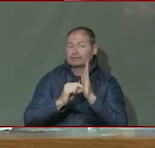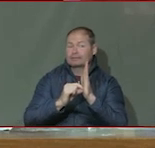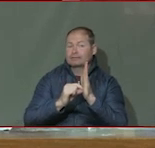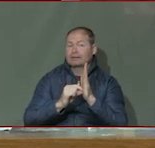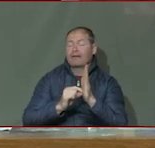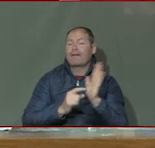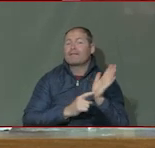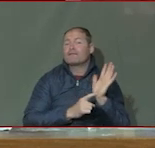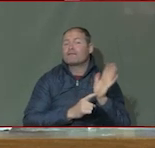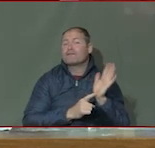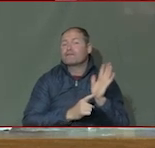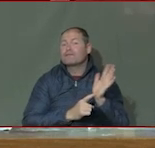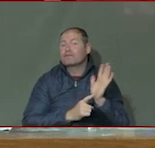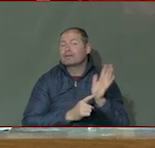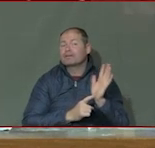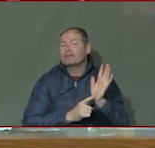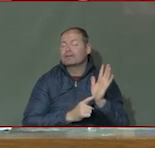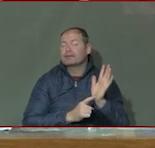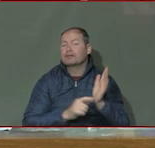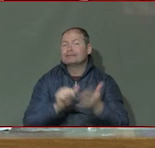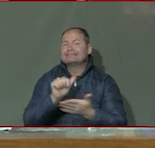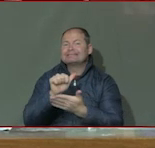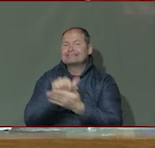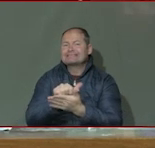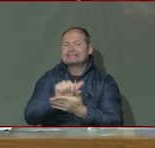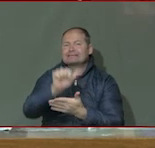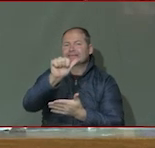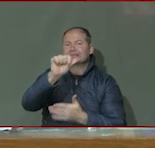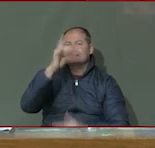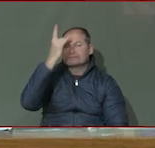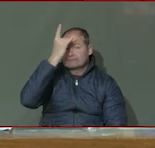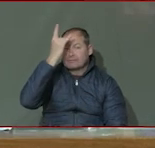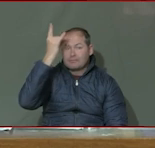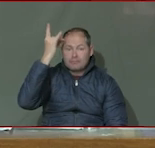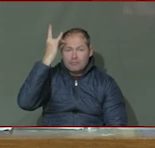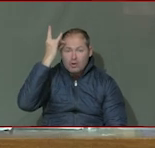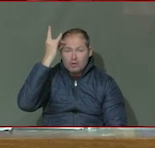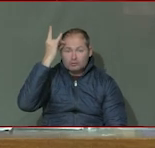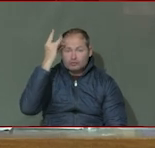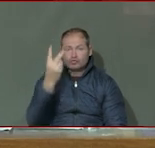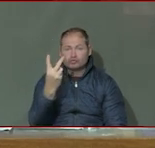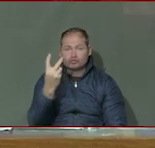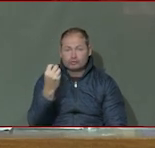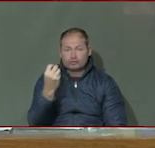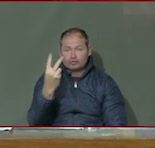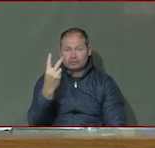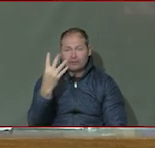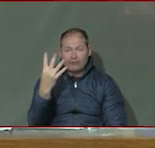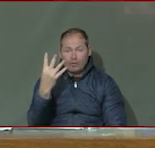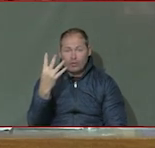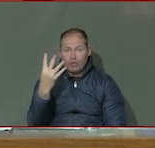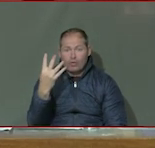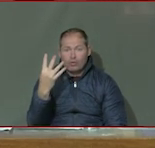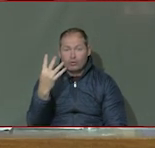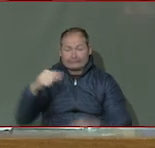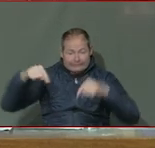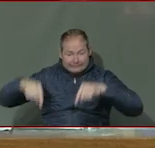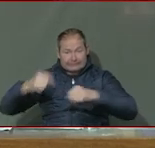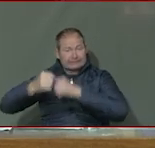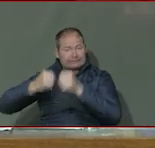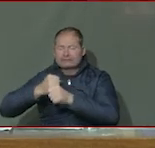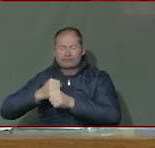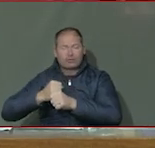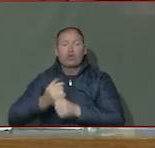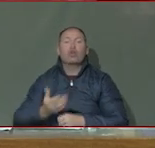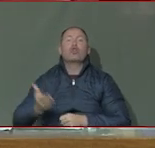video that you can watch. You can watch the 16th of March, 2024 lesson, not this year, last year's lesson. There's